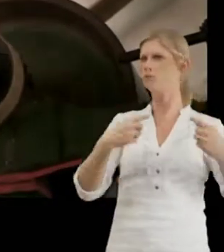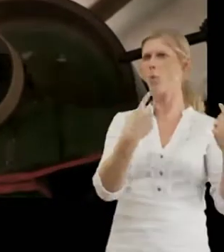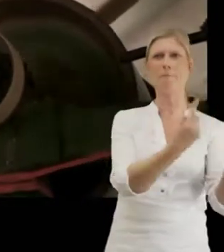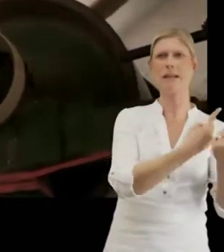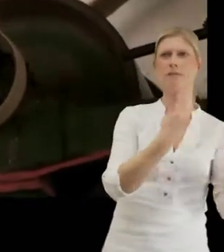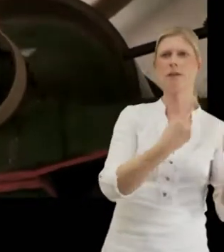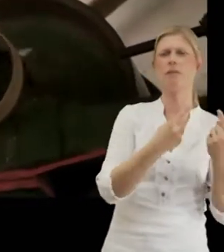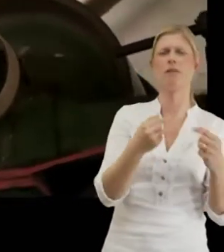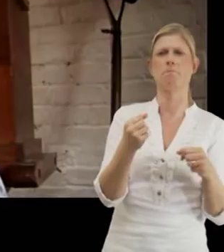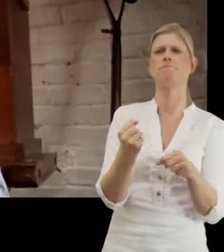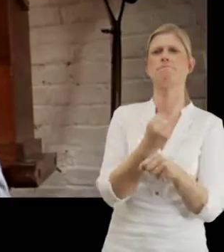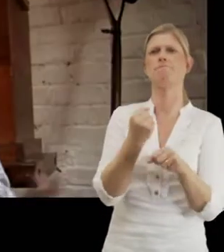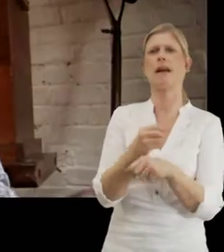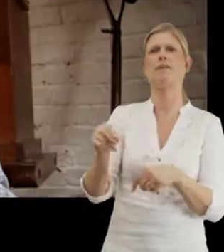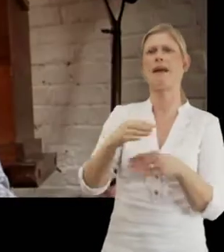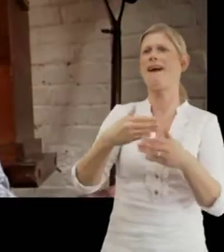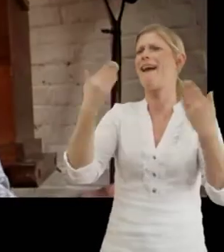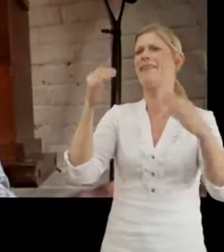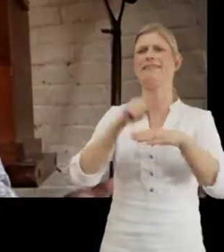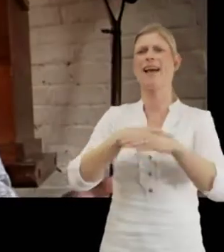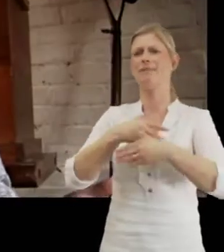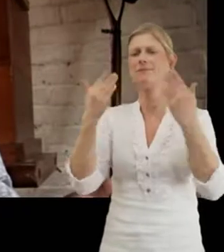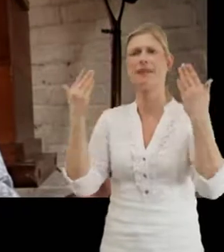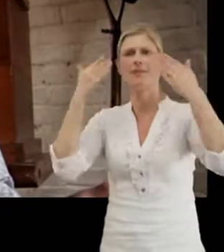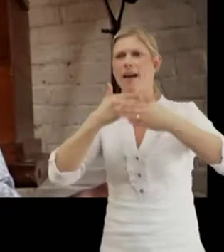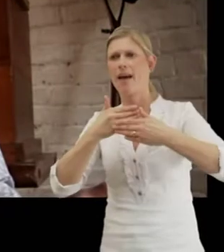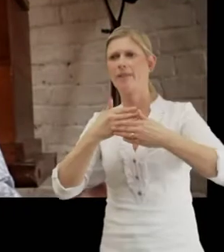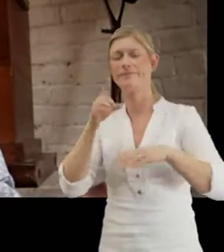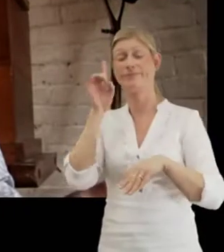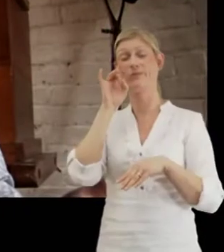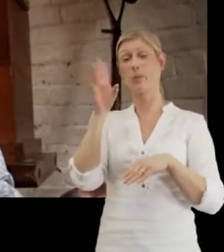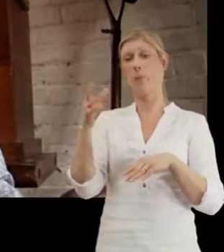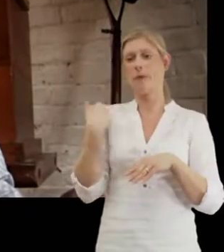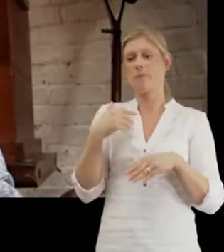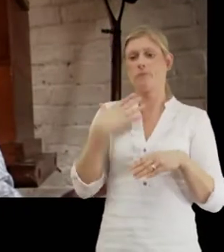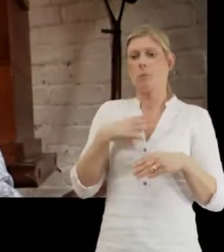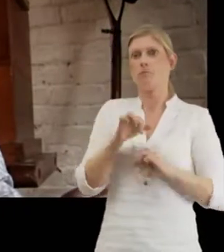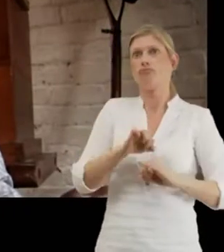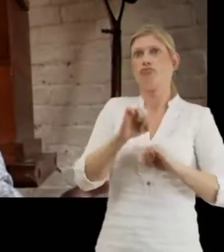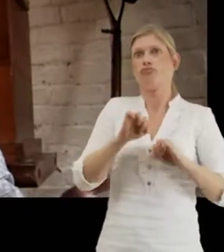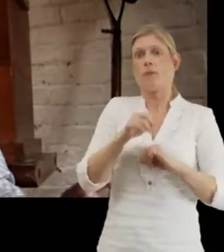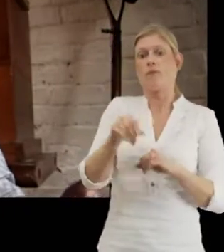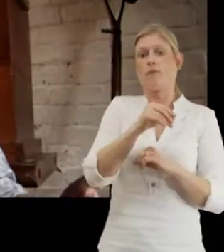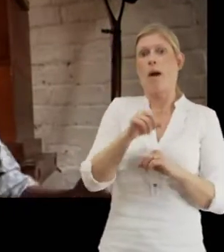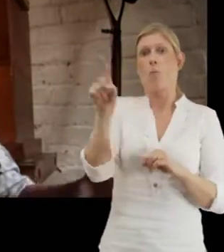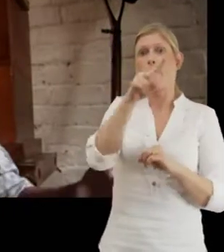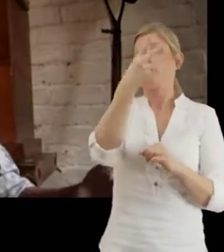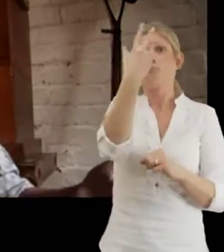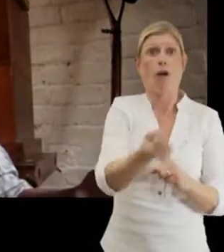at any time of the day or night. And of course people didn't want to wait for a windmill. If there was no flour to be had at the